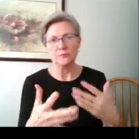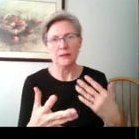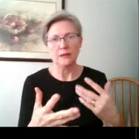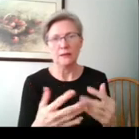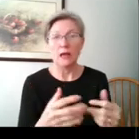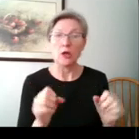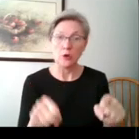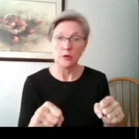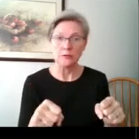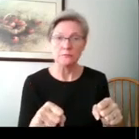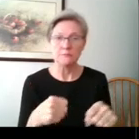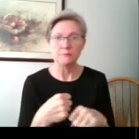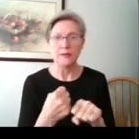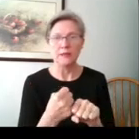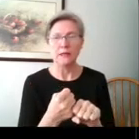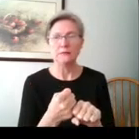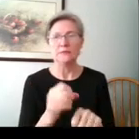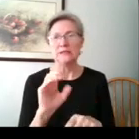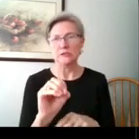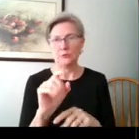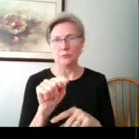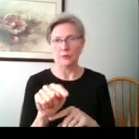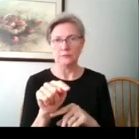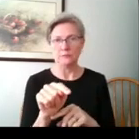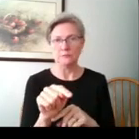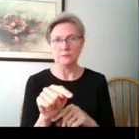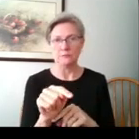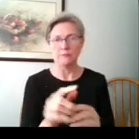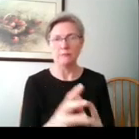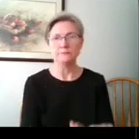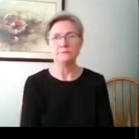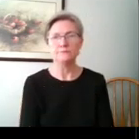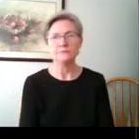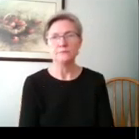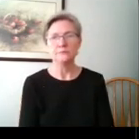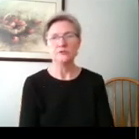I could create that line all the way to the origin,